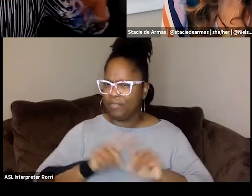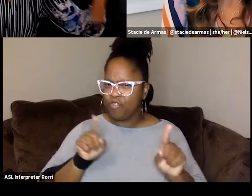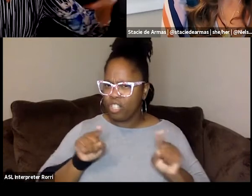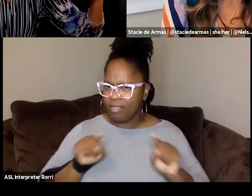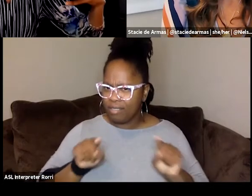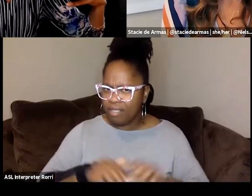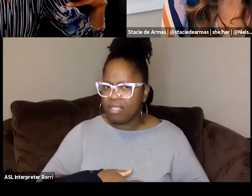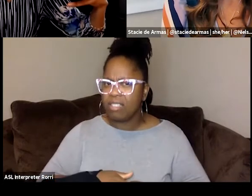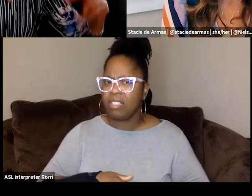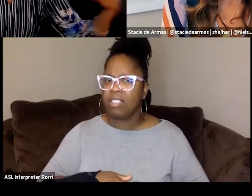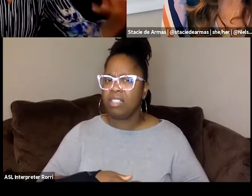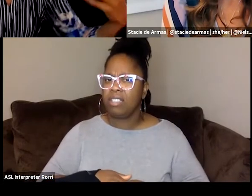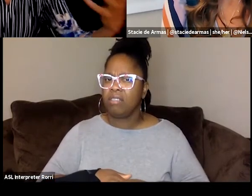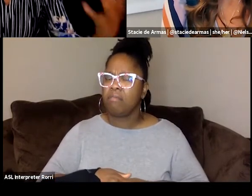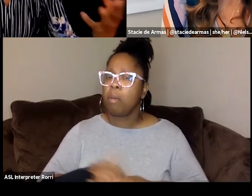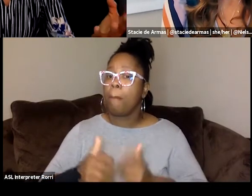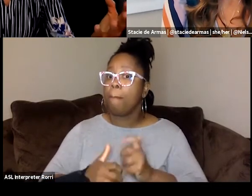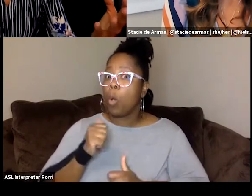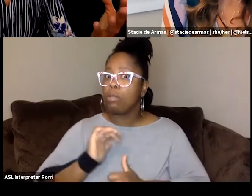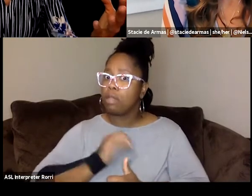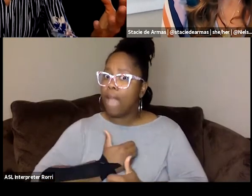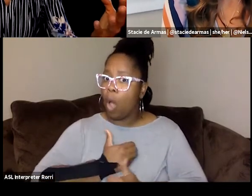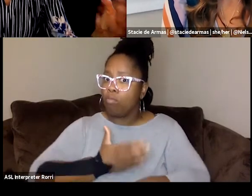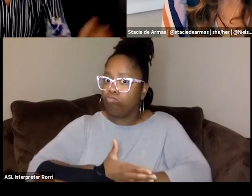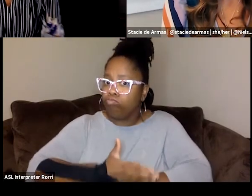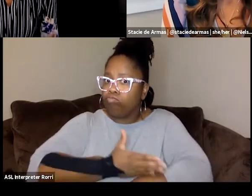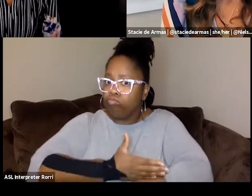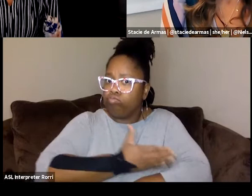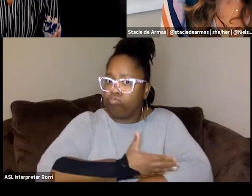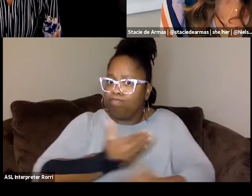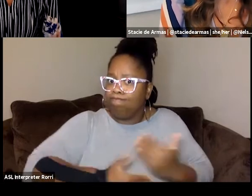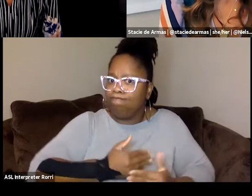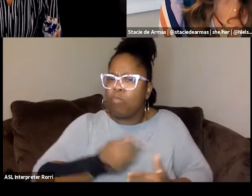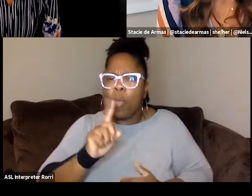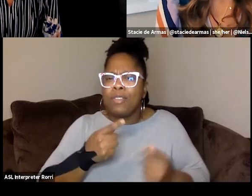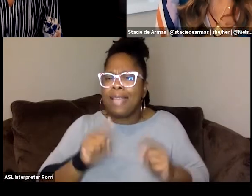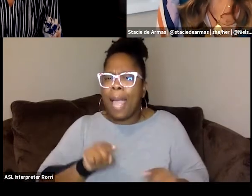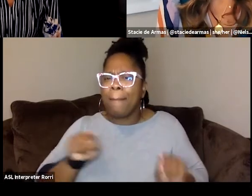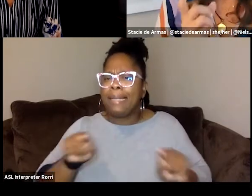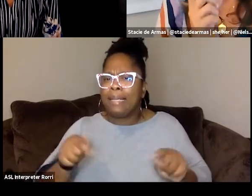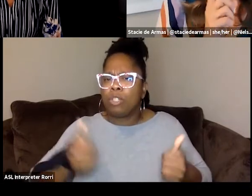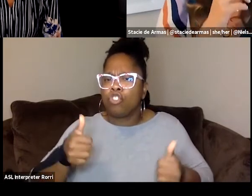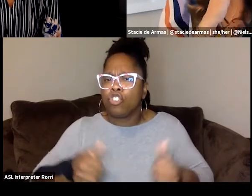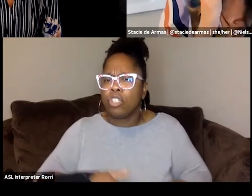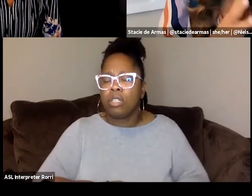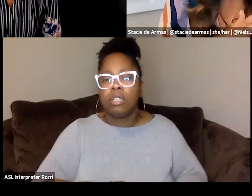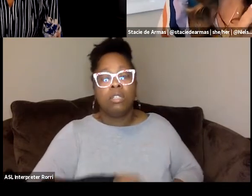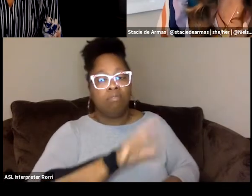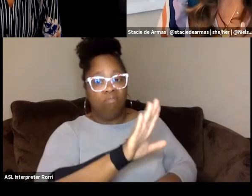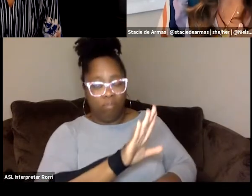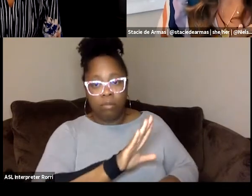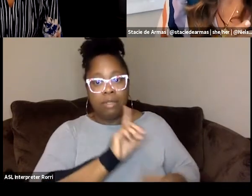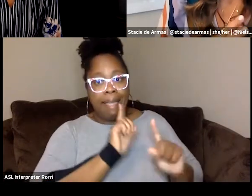where do we have most of this momentum happening? Mm-hmm. I think to address the first part of what you